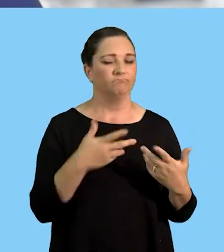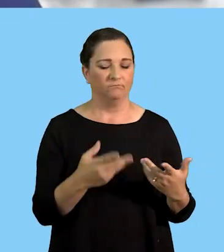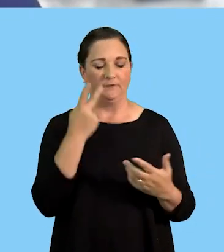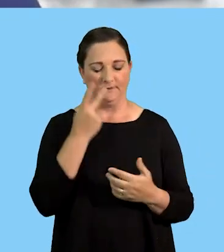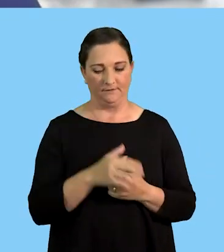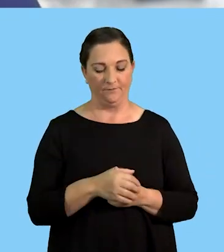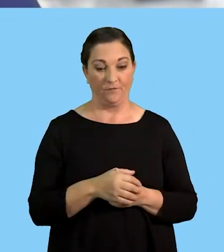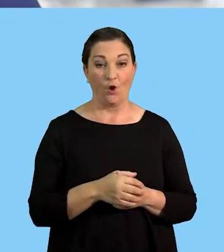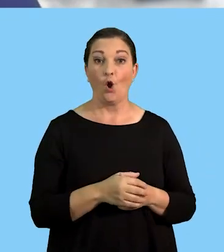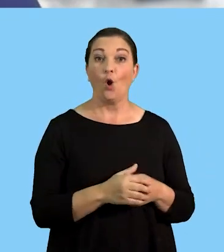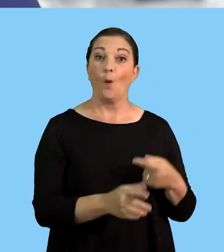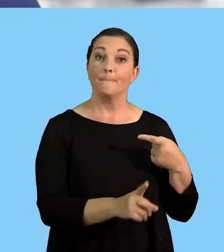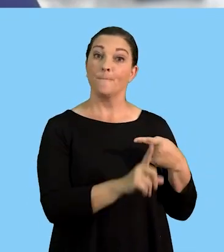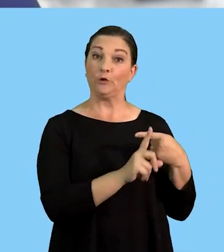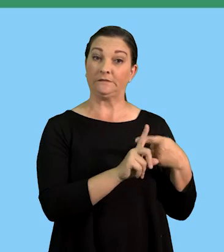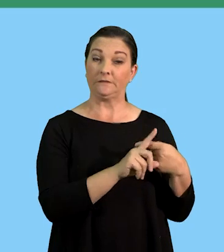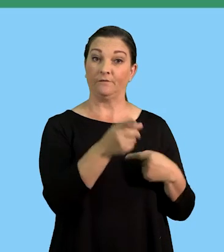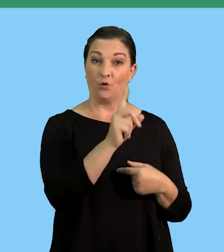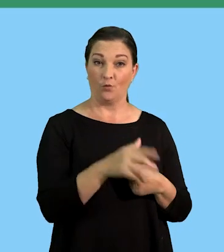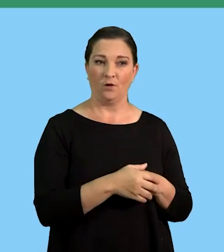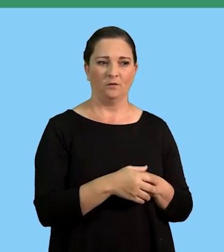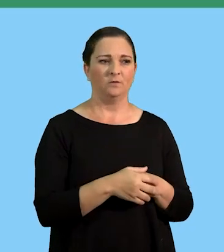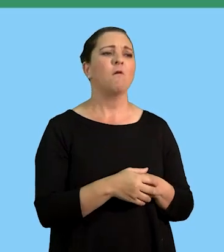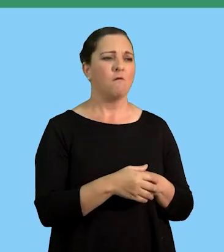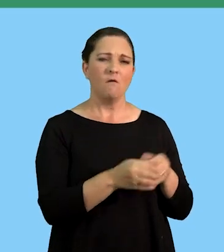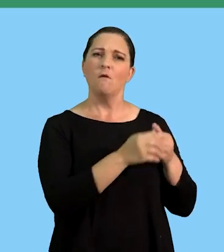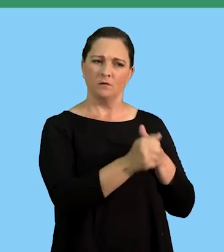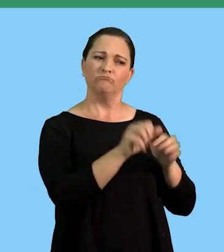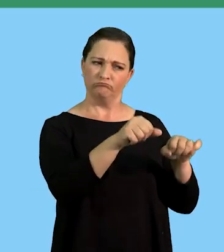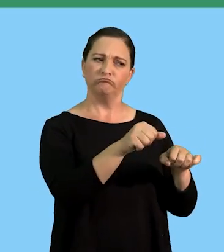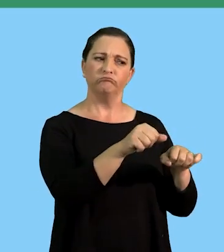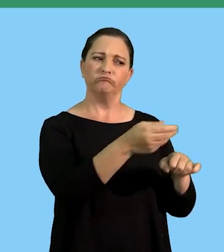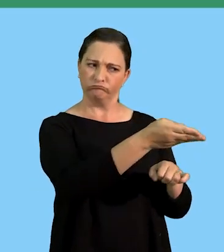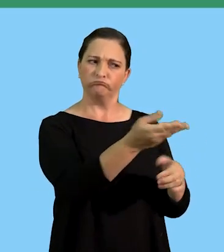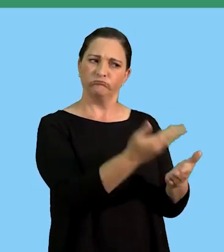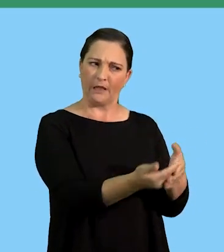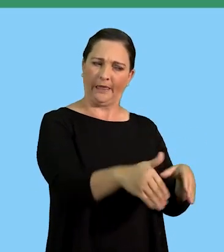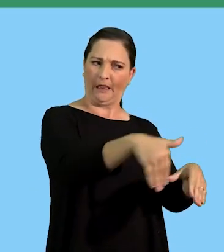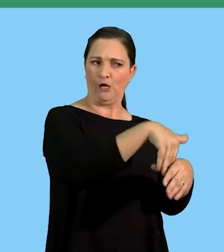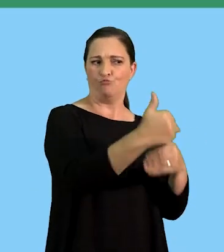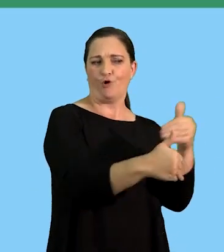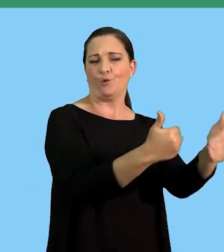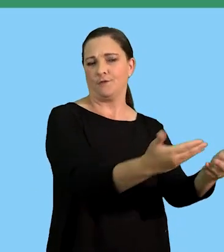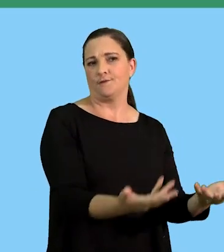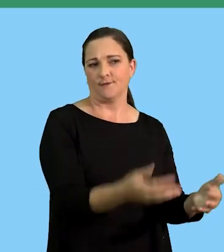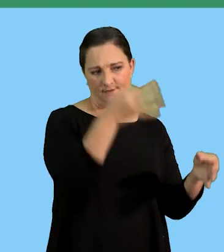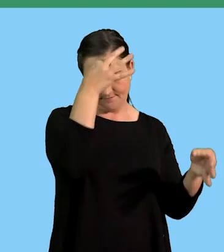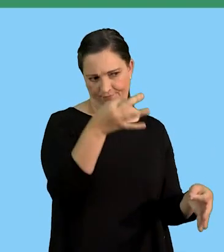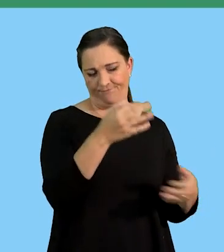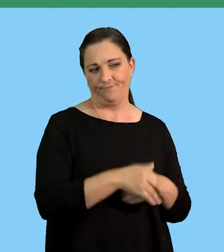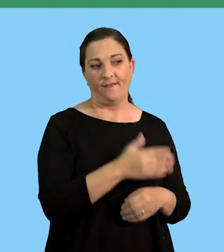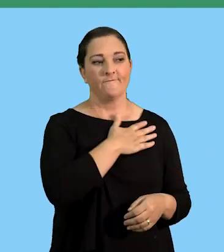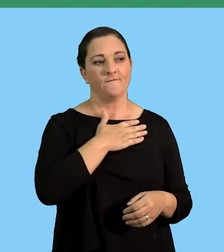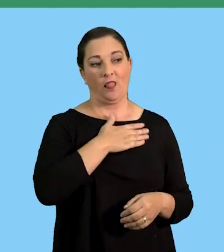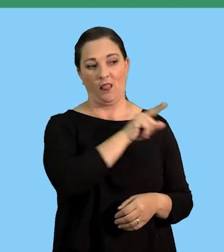The positives are the leader allows the employees to participate in the decision-making process so that they feel